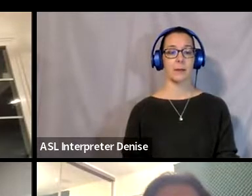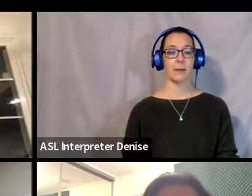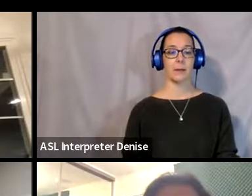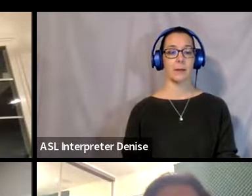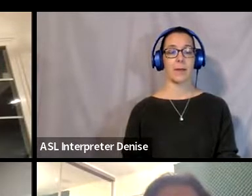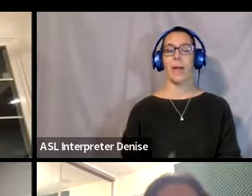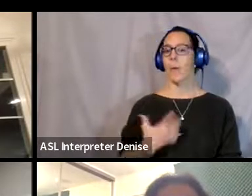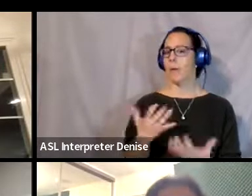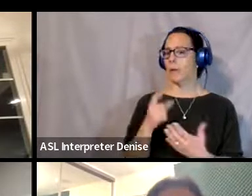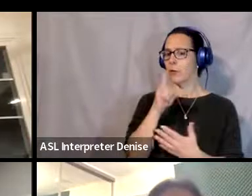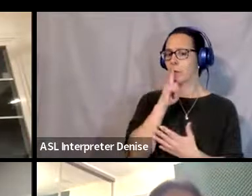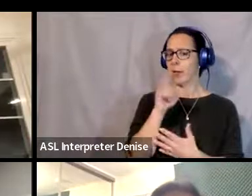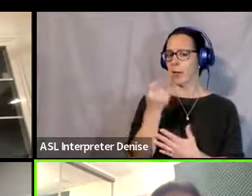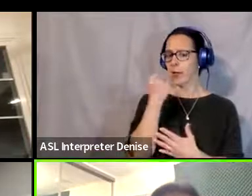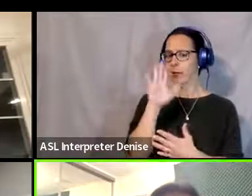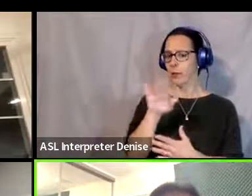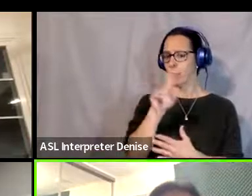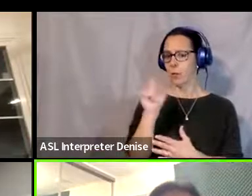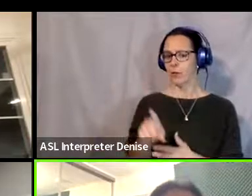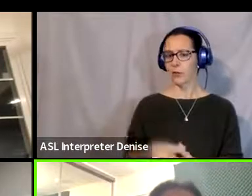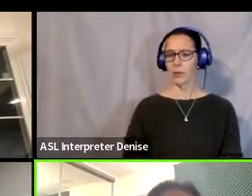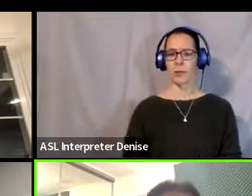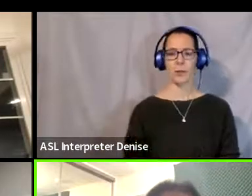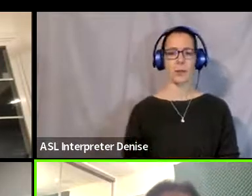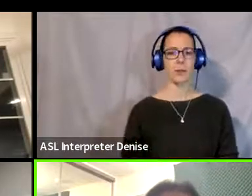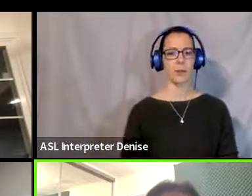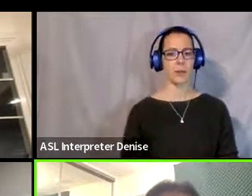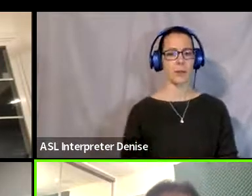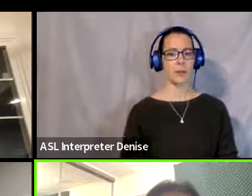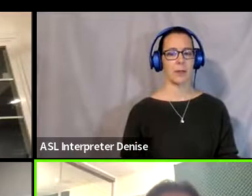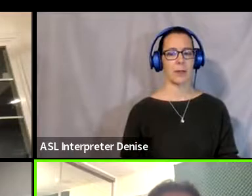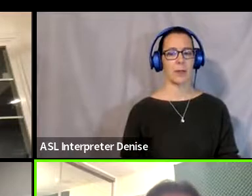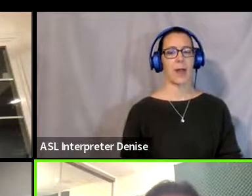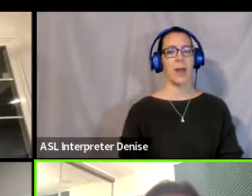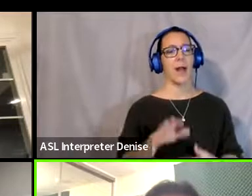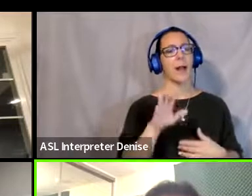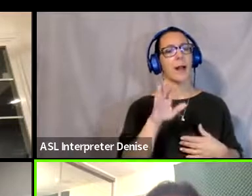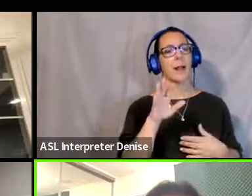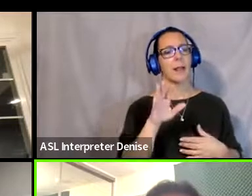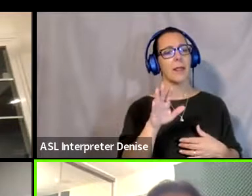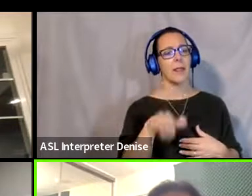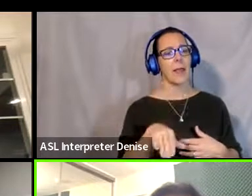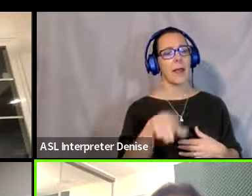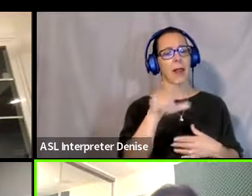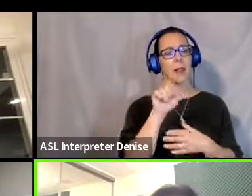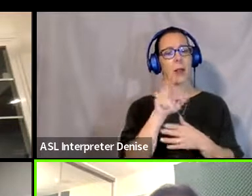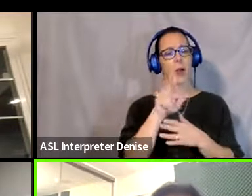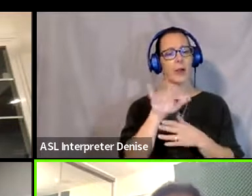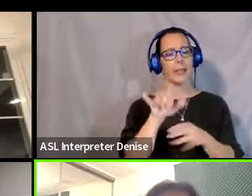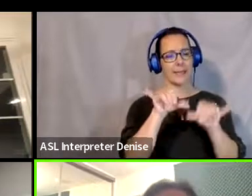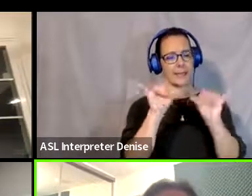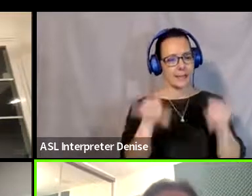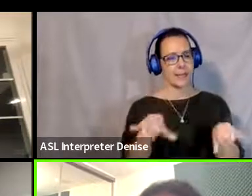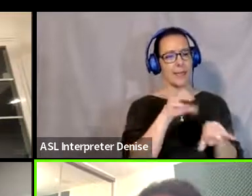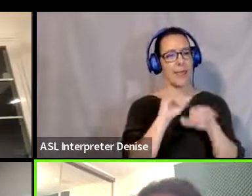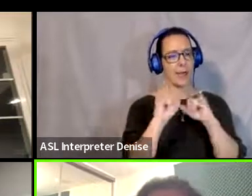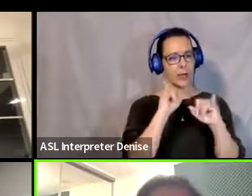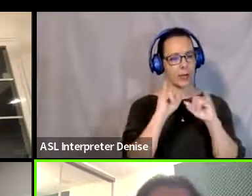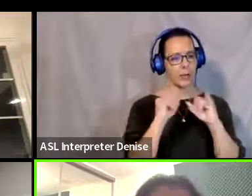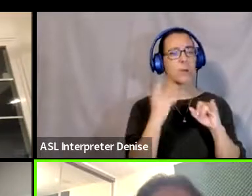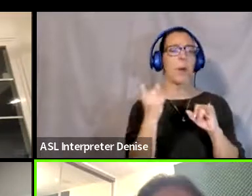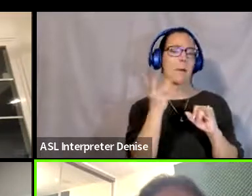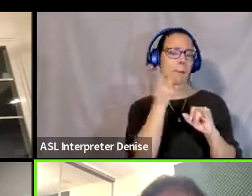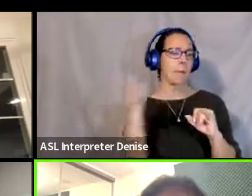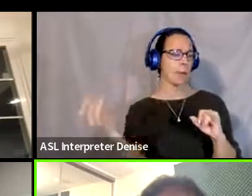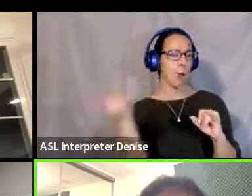sure I understand the question. The interviews, the German lottery system and the German interviews. And one mom called me